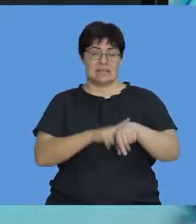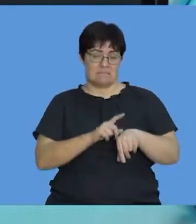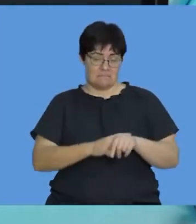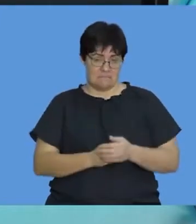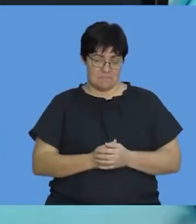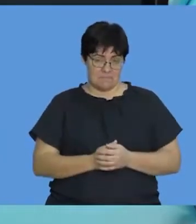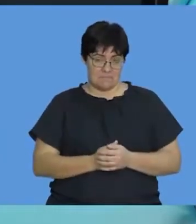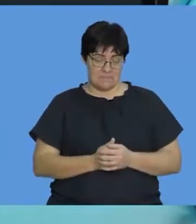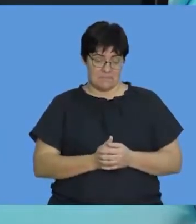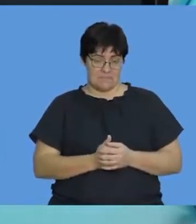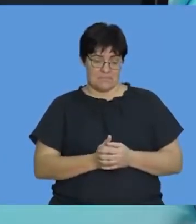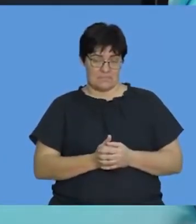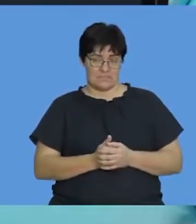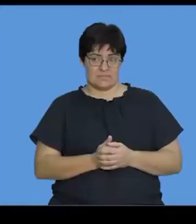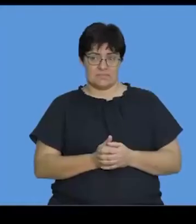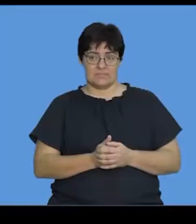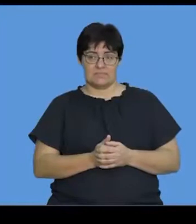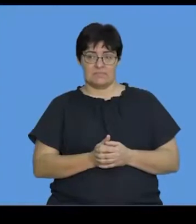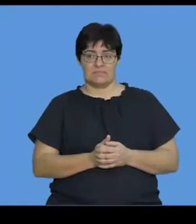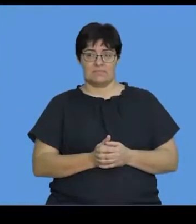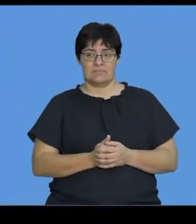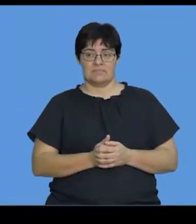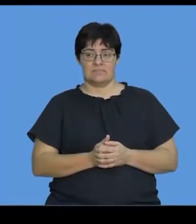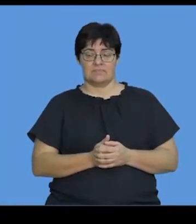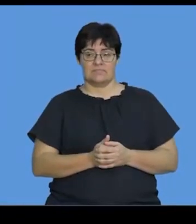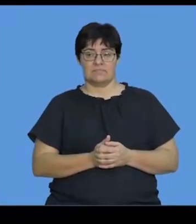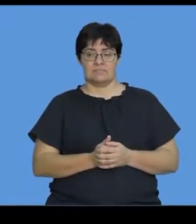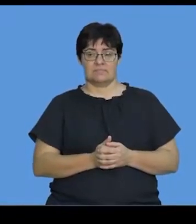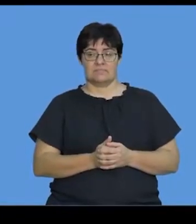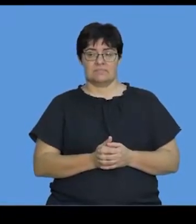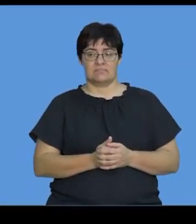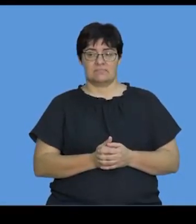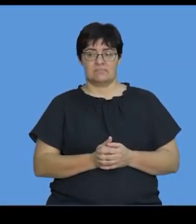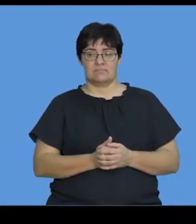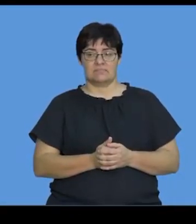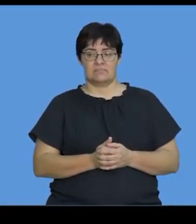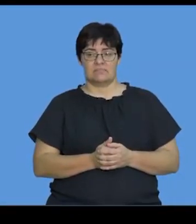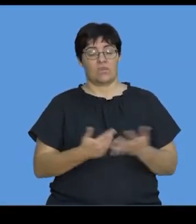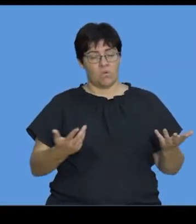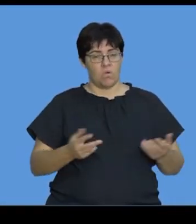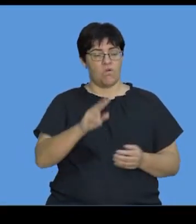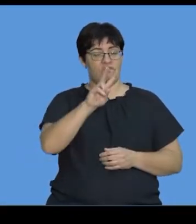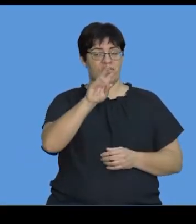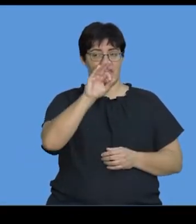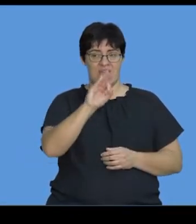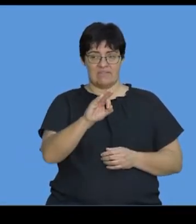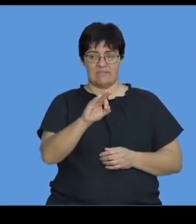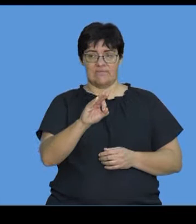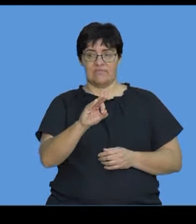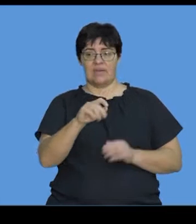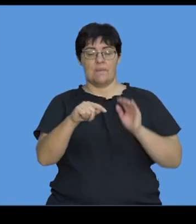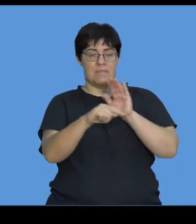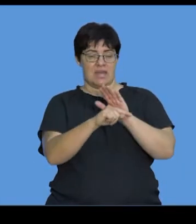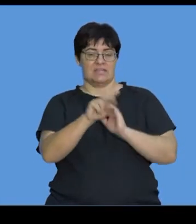change in, okay? So we would have also written it like that, where we